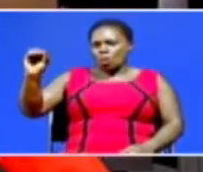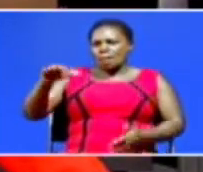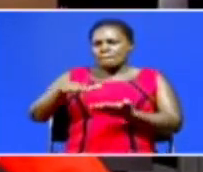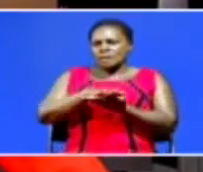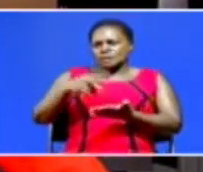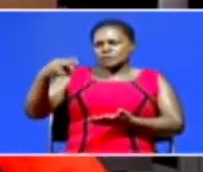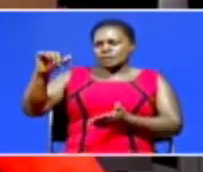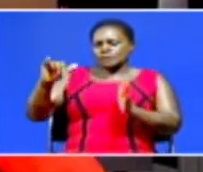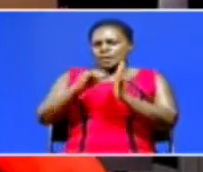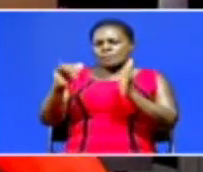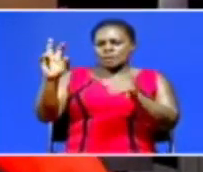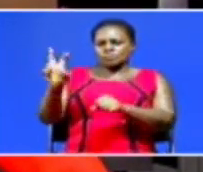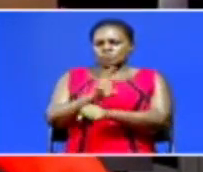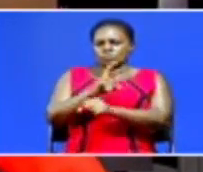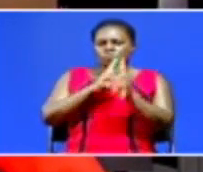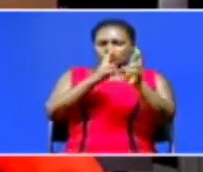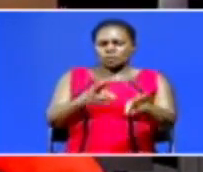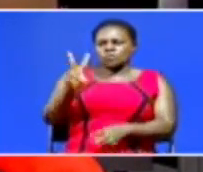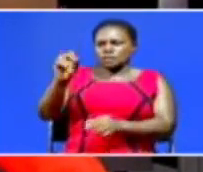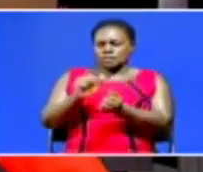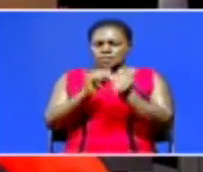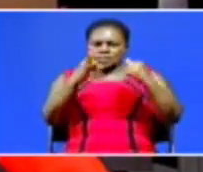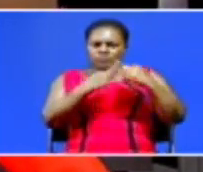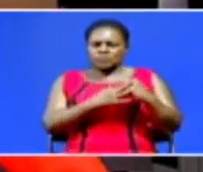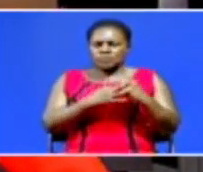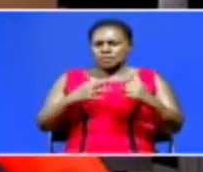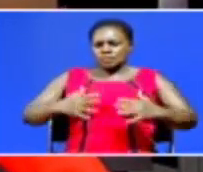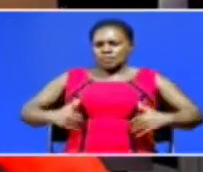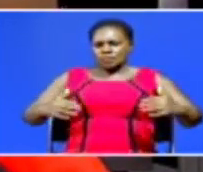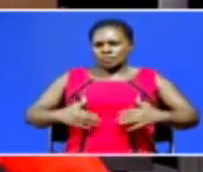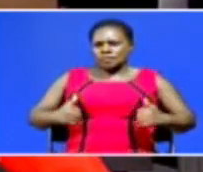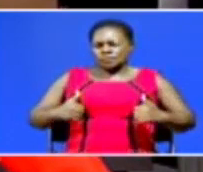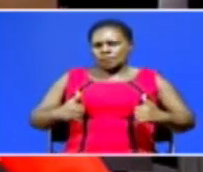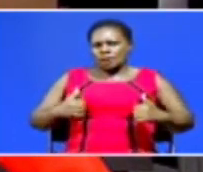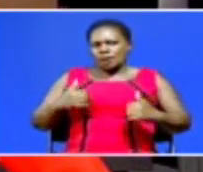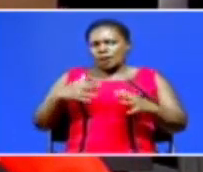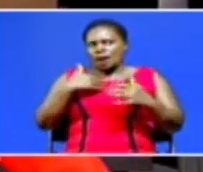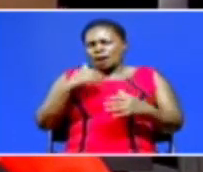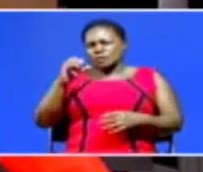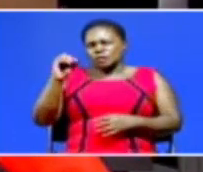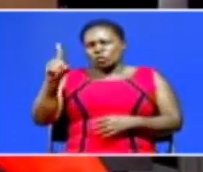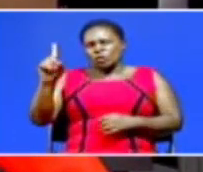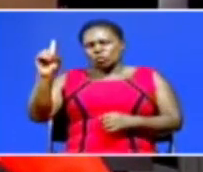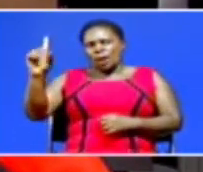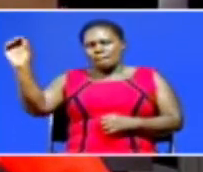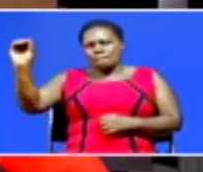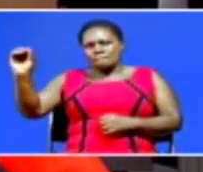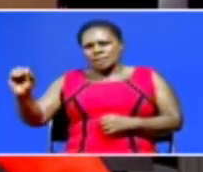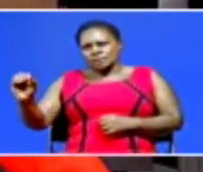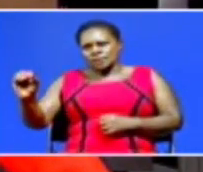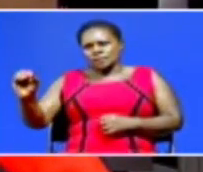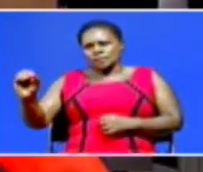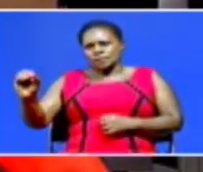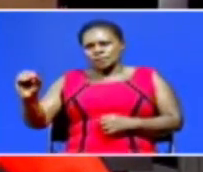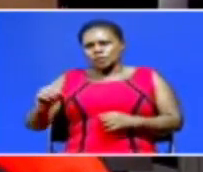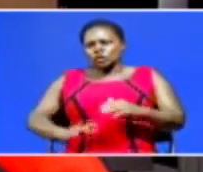population-based HIV impact assessment report of 2018. Garissa has a HIV prevalence rate of 0.1%. Homa Bay